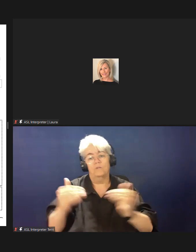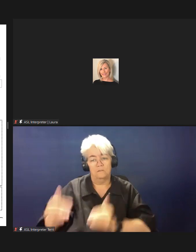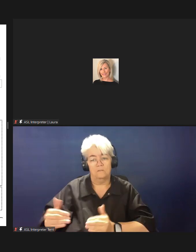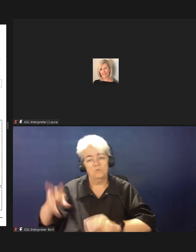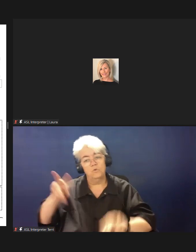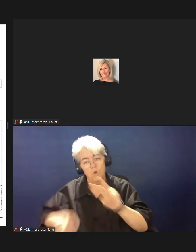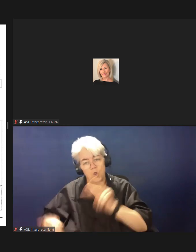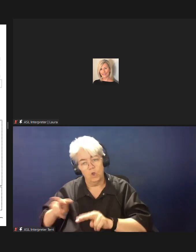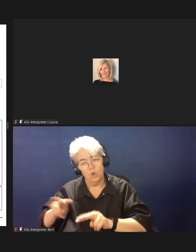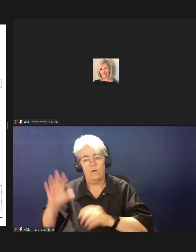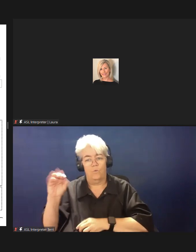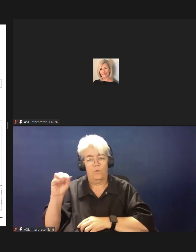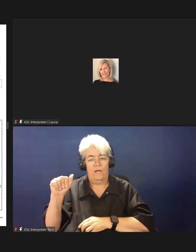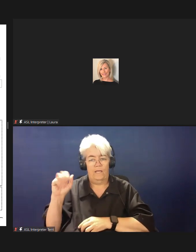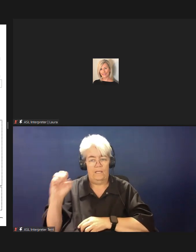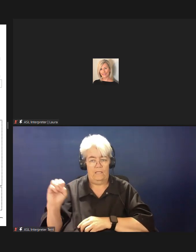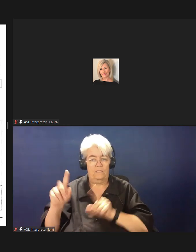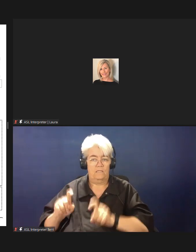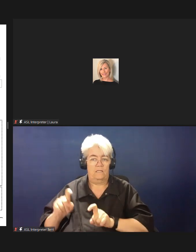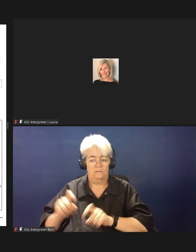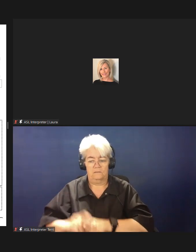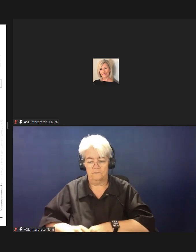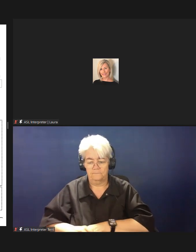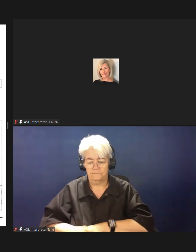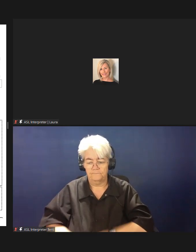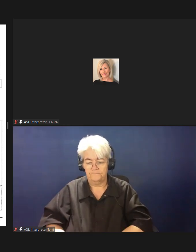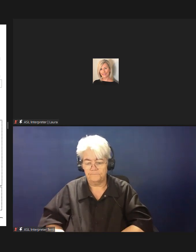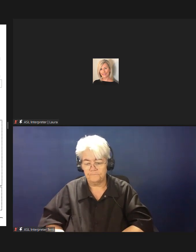OAE method.